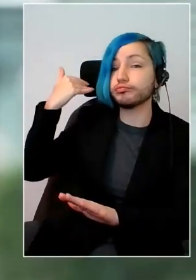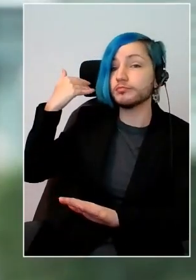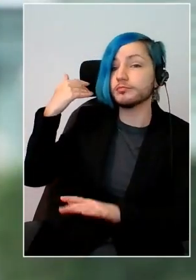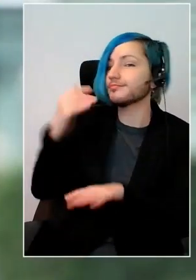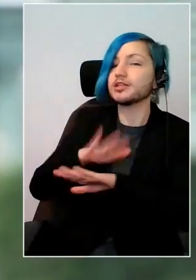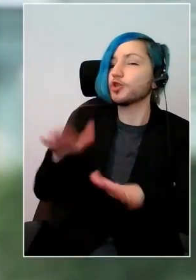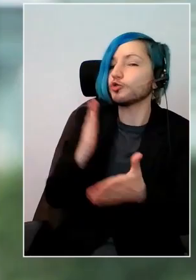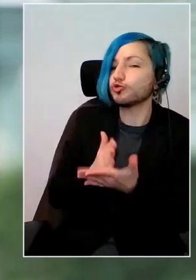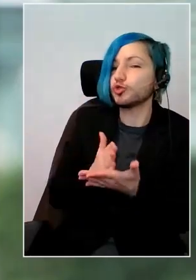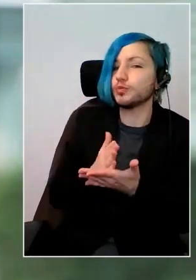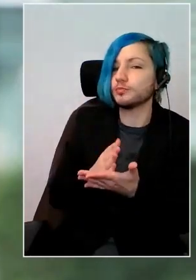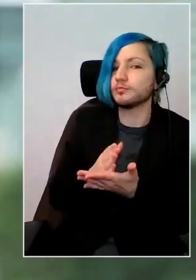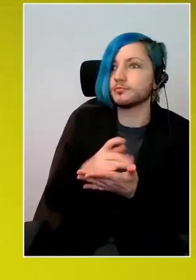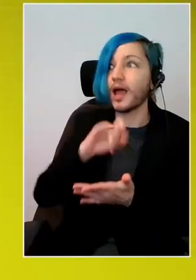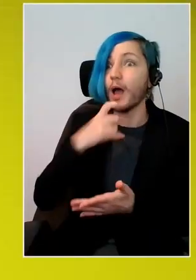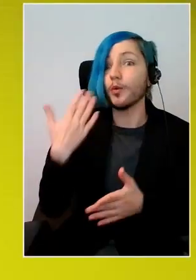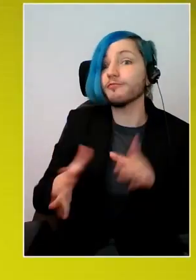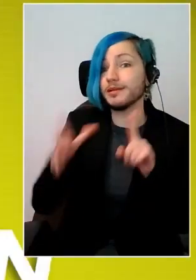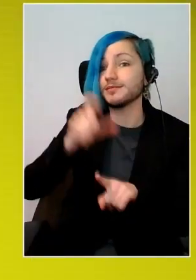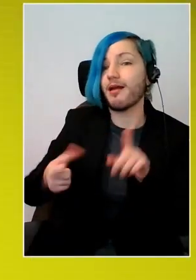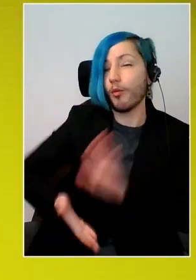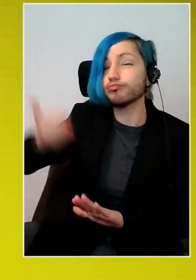it to everybody. And I do.